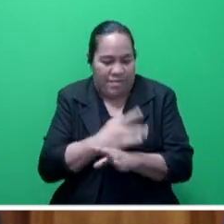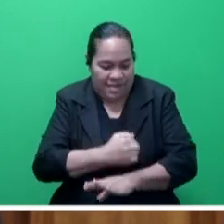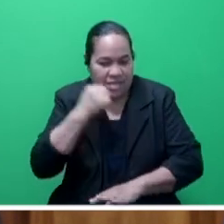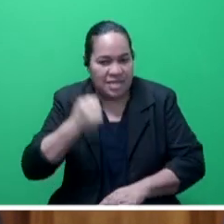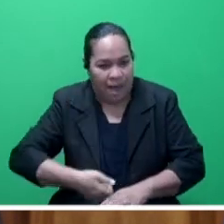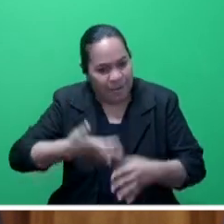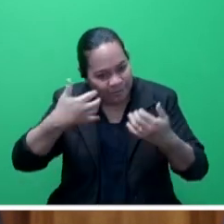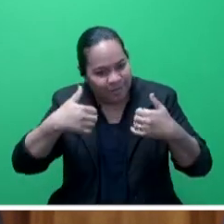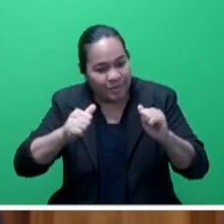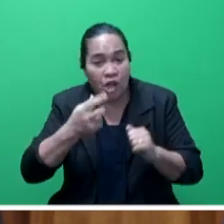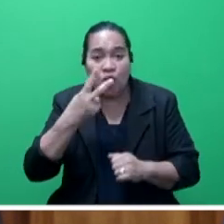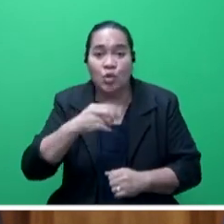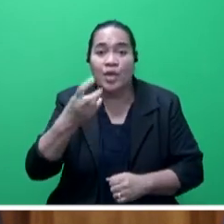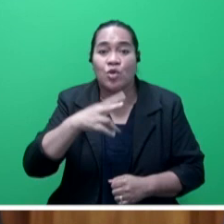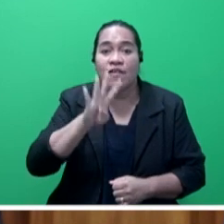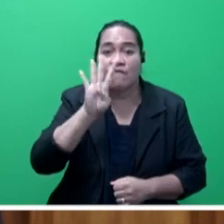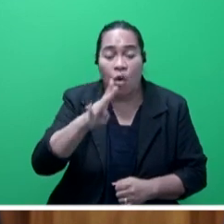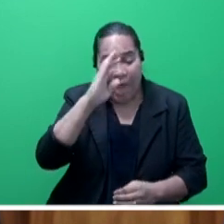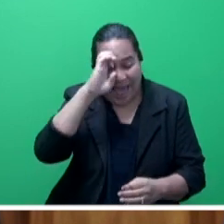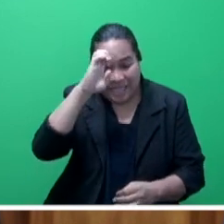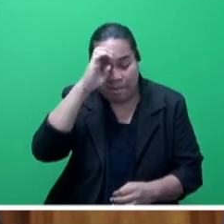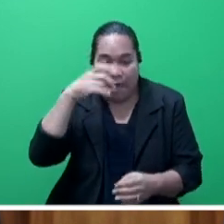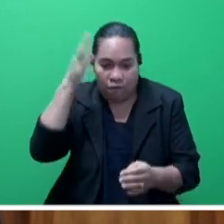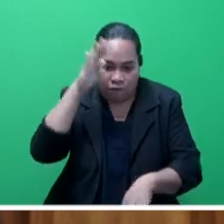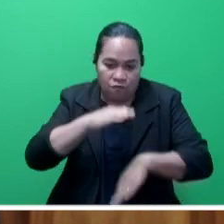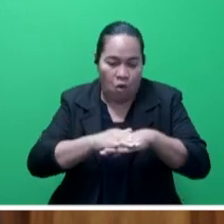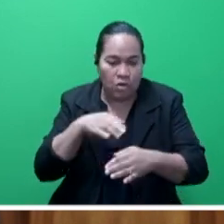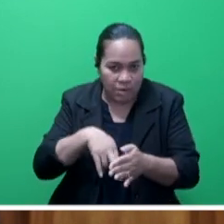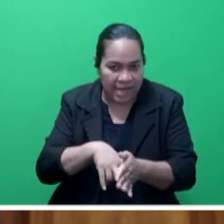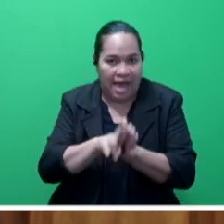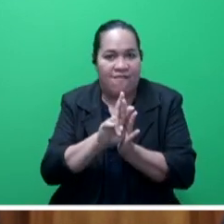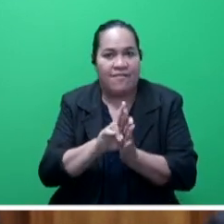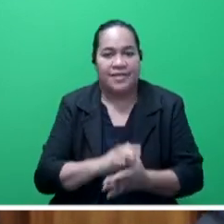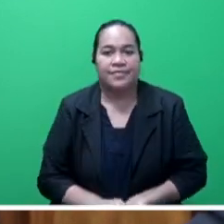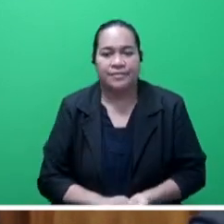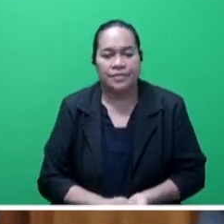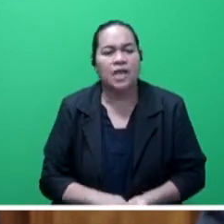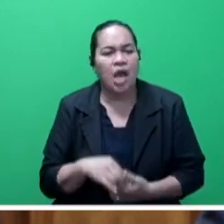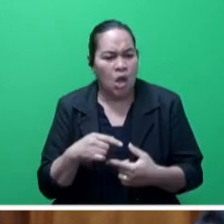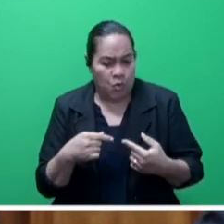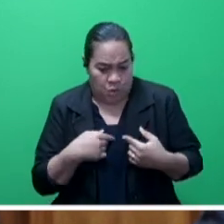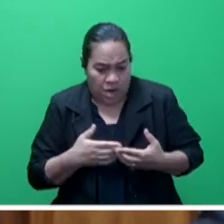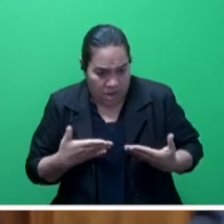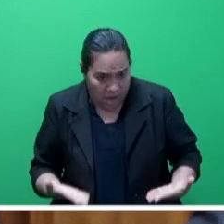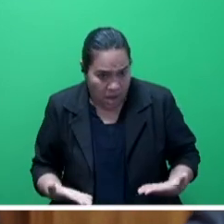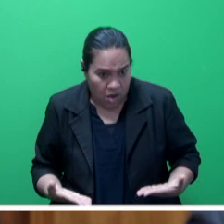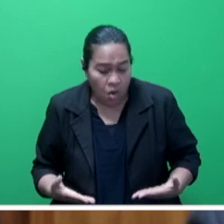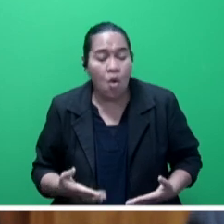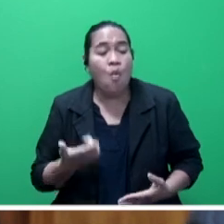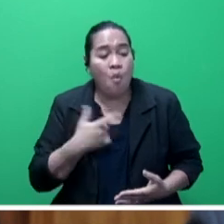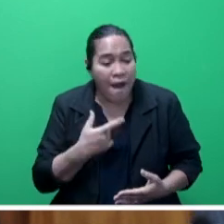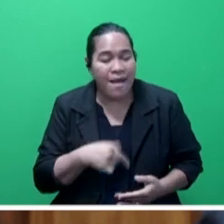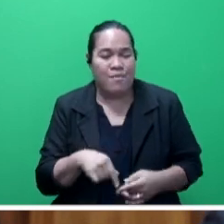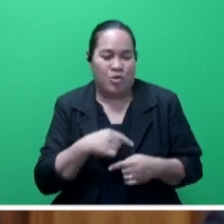And by 2024, we expect a full recovery, Honourable Speaker. We are where we are today